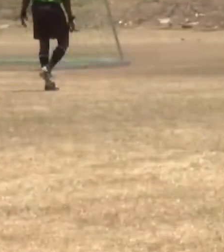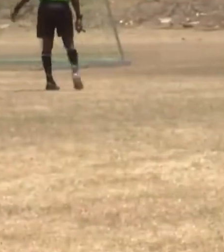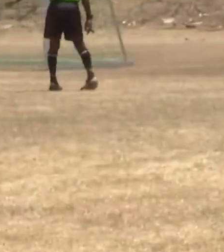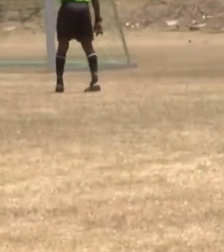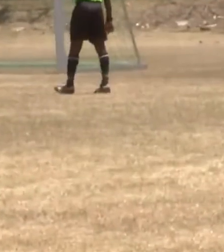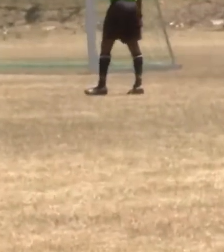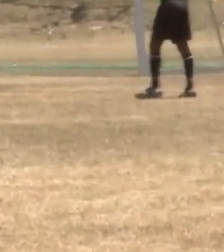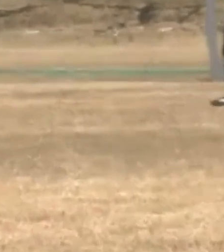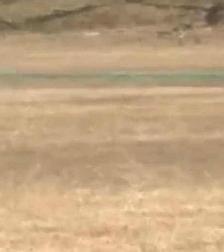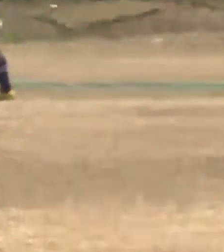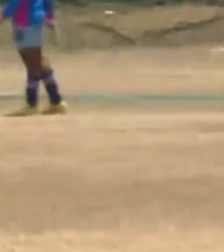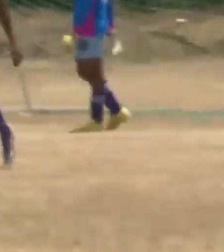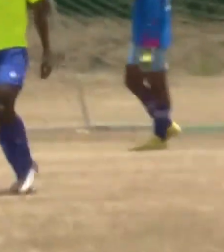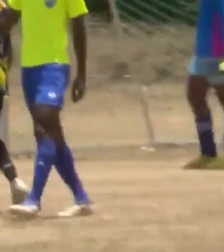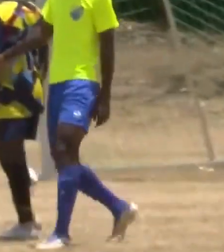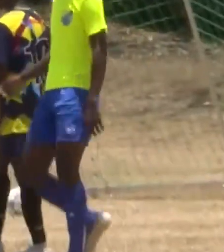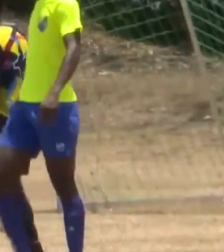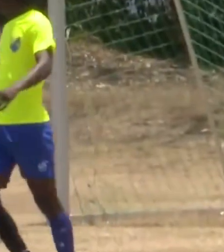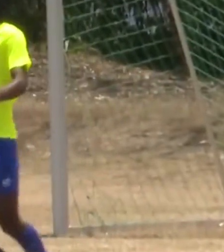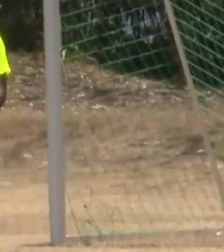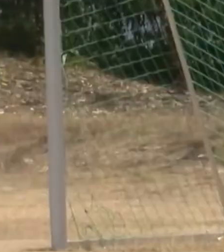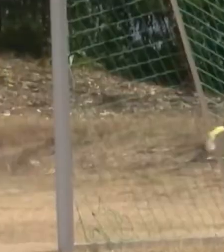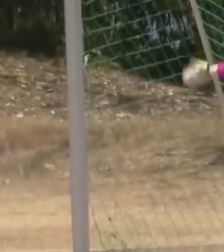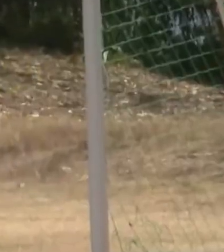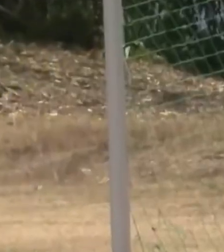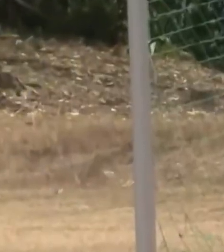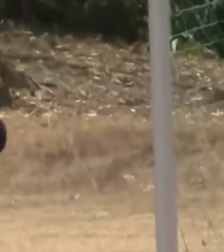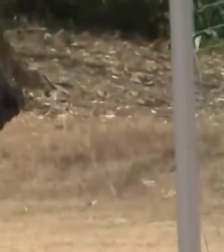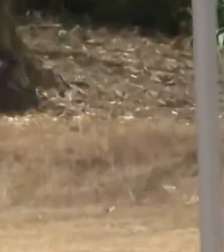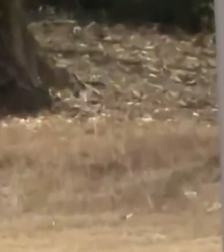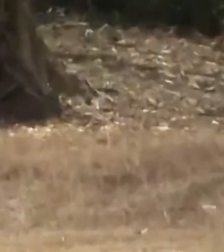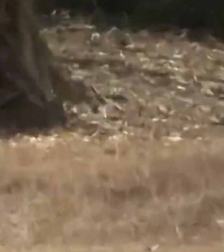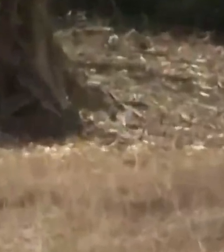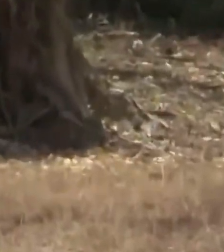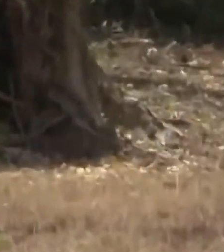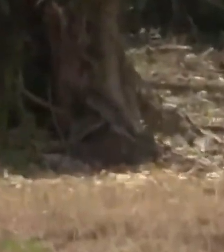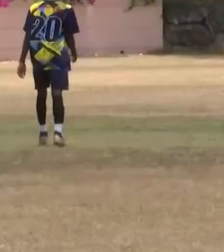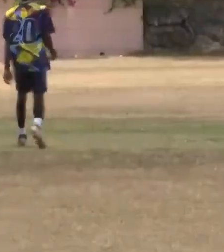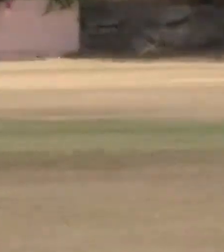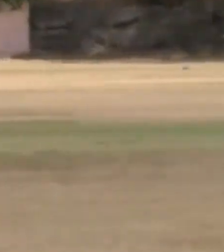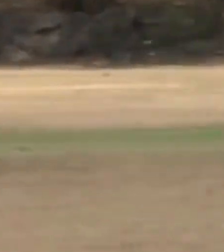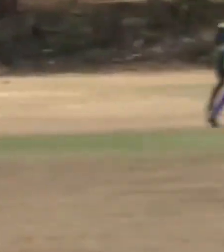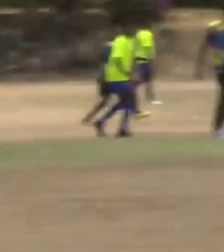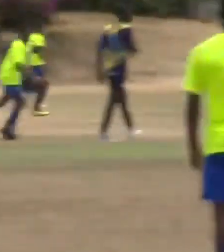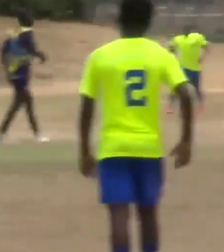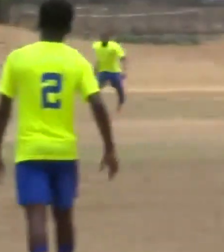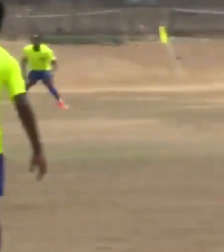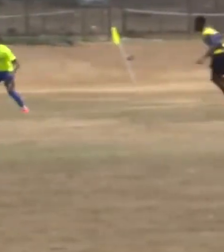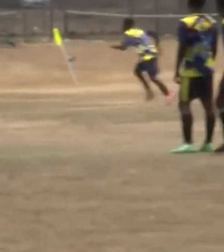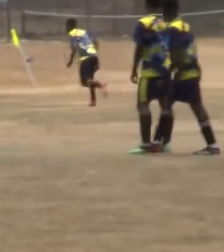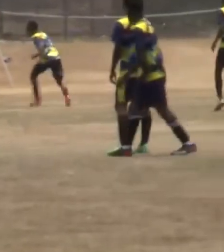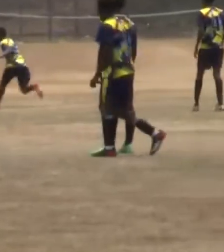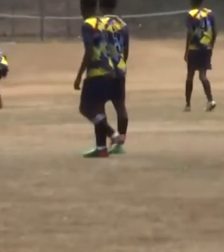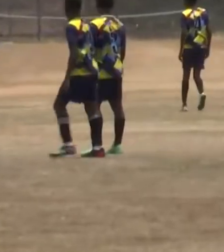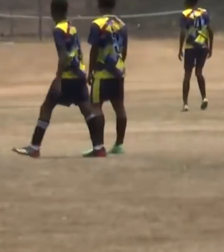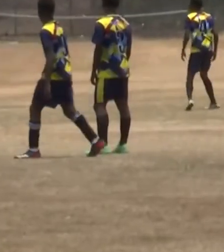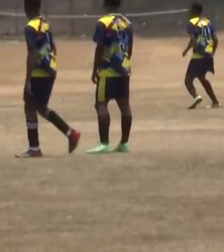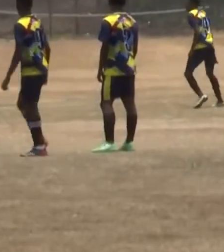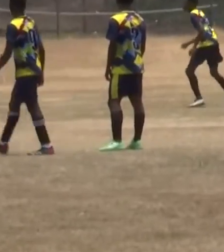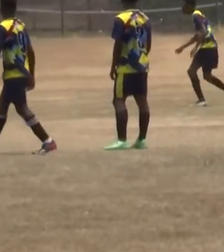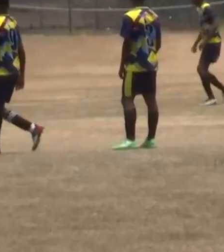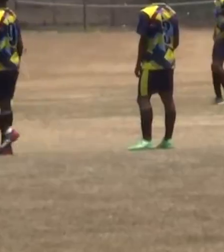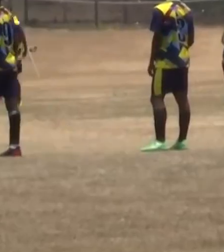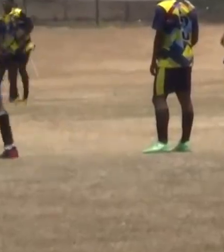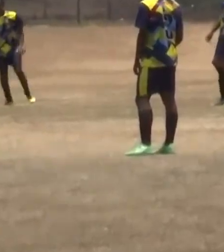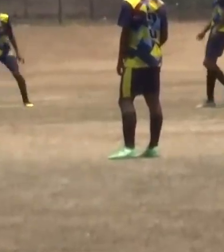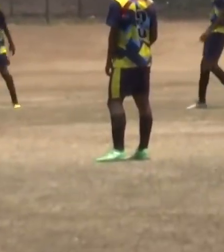near or far post to aim at, and he took the near, scored their 5th, and for the remaining 22 minutes, that's how it would